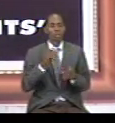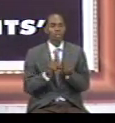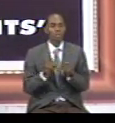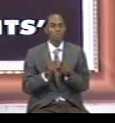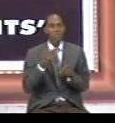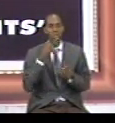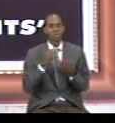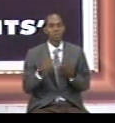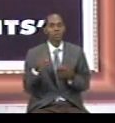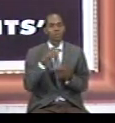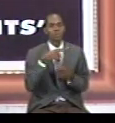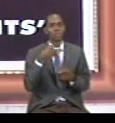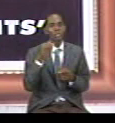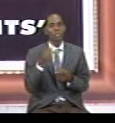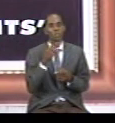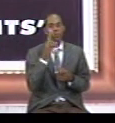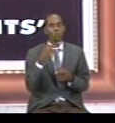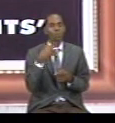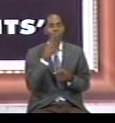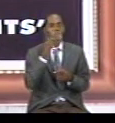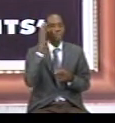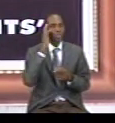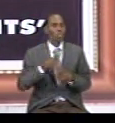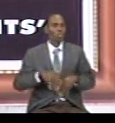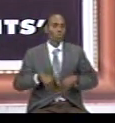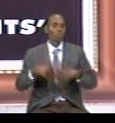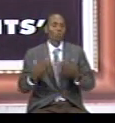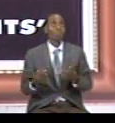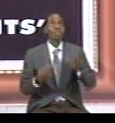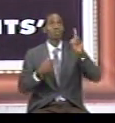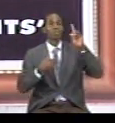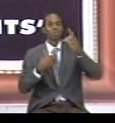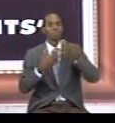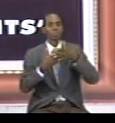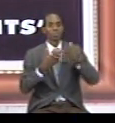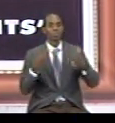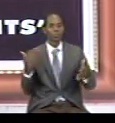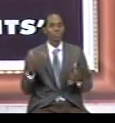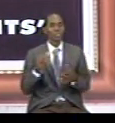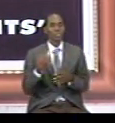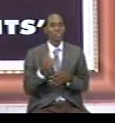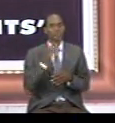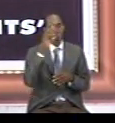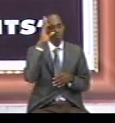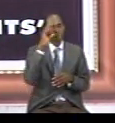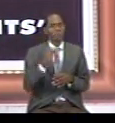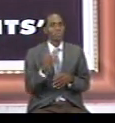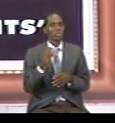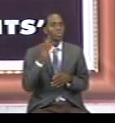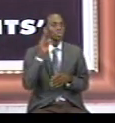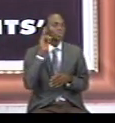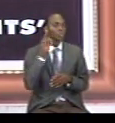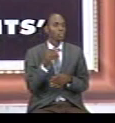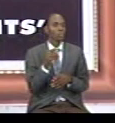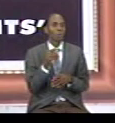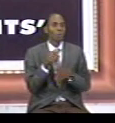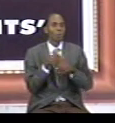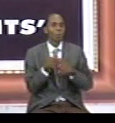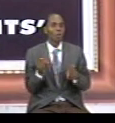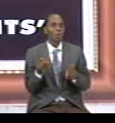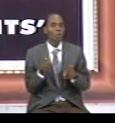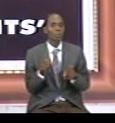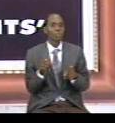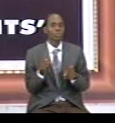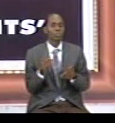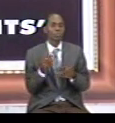the Son of Man also confess before the angels of God. But he that denies